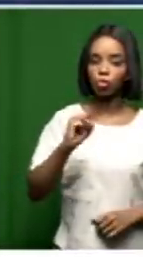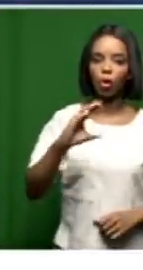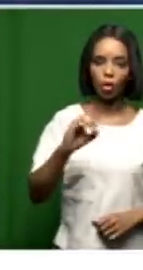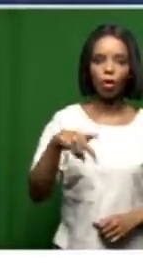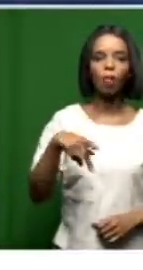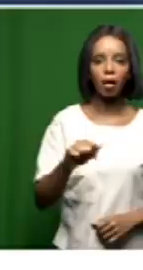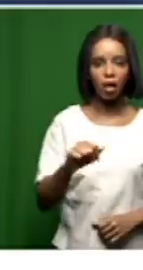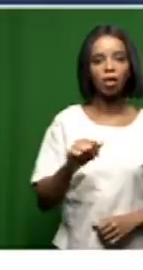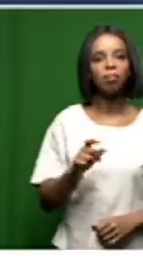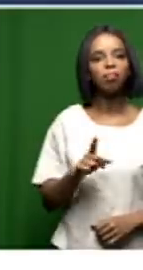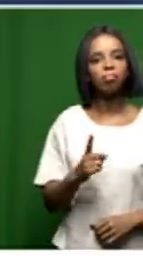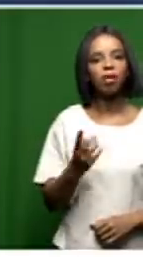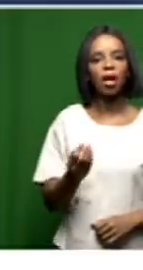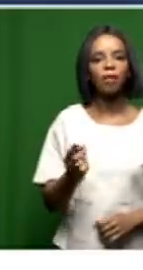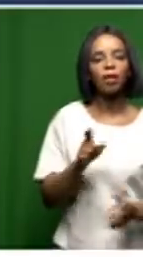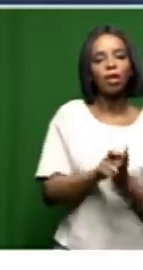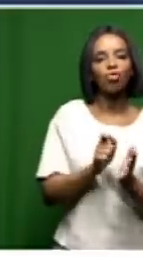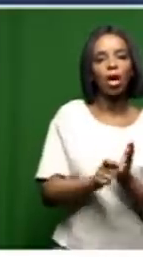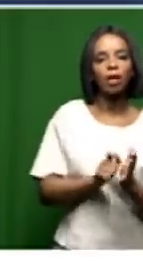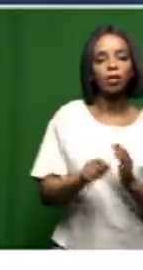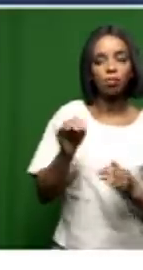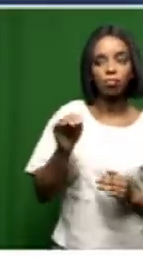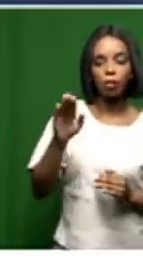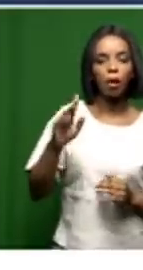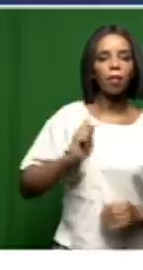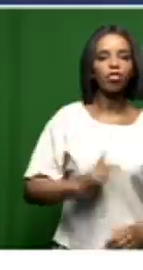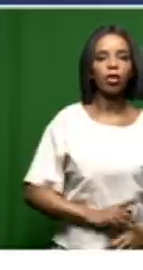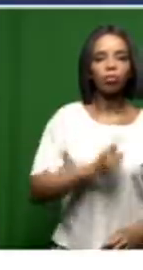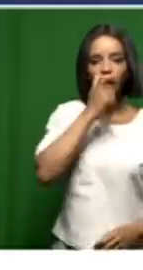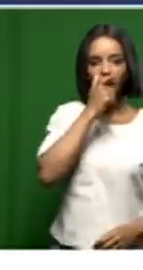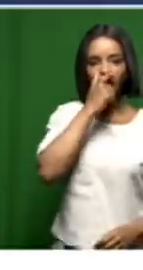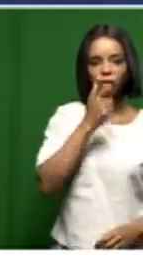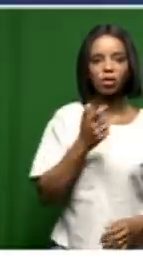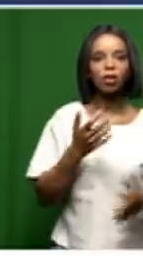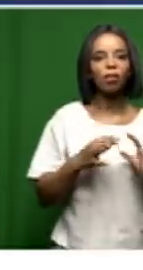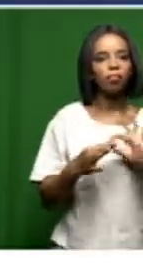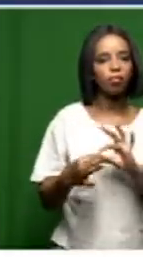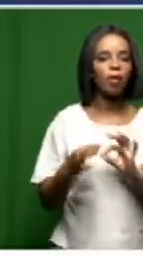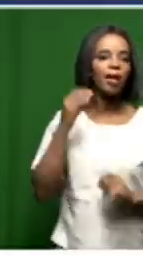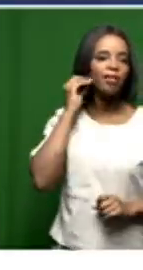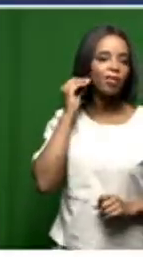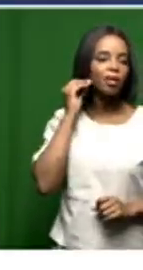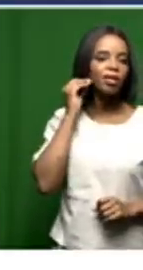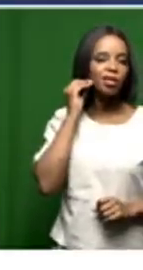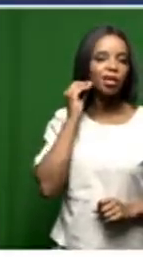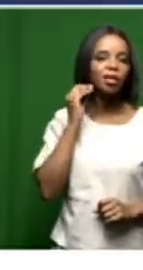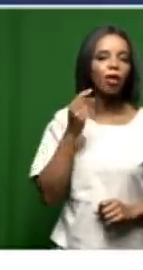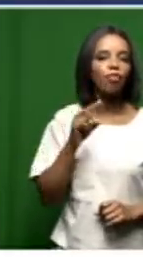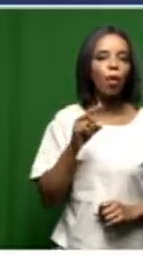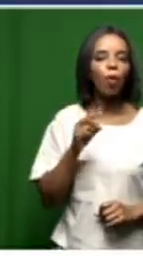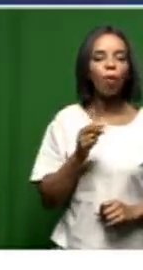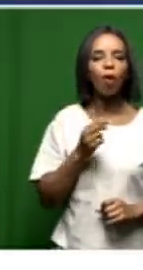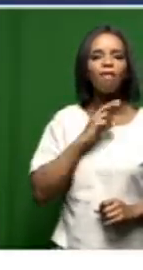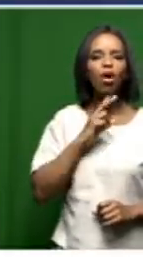Cyril Ramaphosa to come and provide information to the committee with regard to a leaked audio associated with